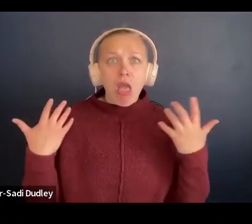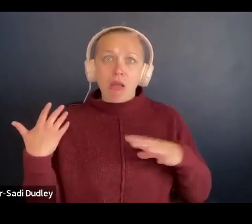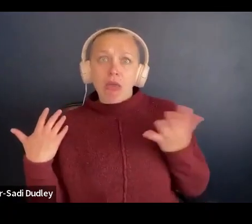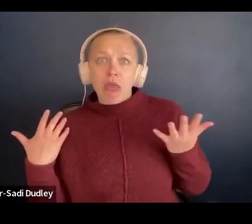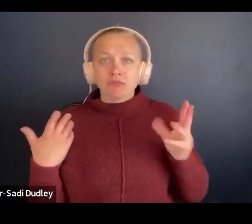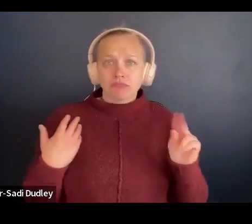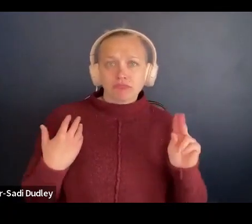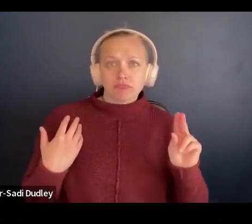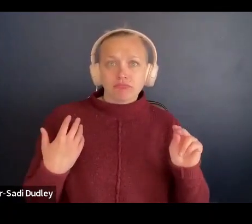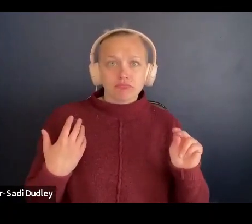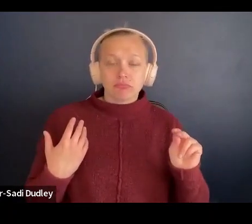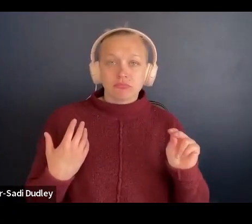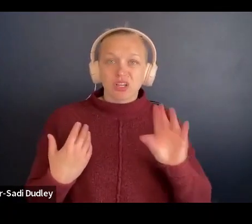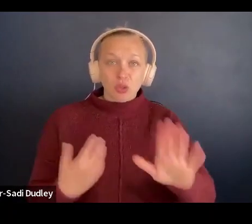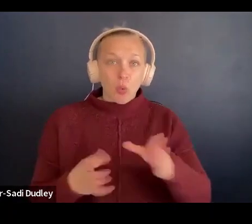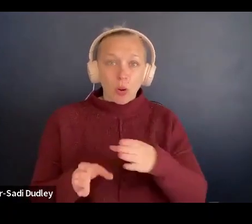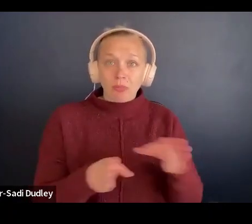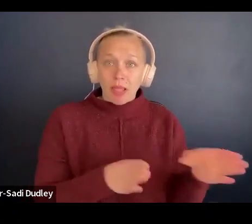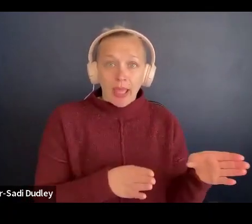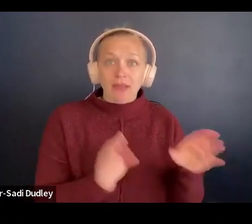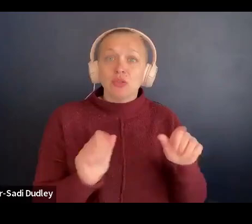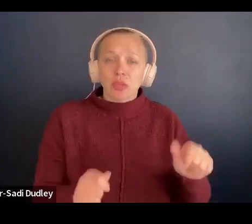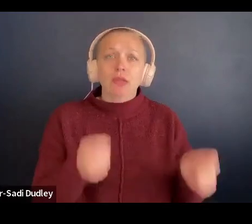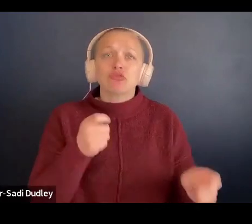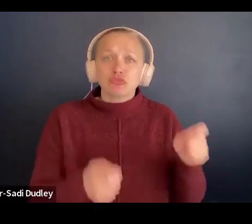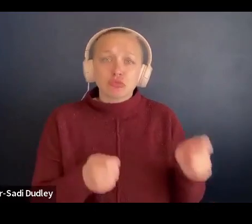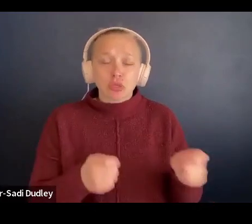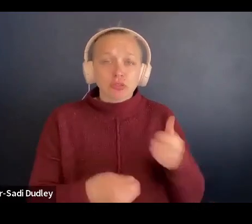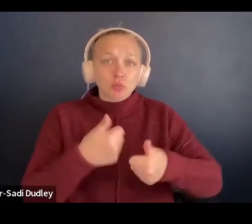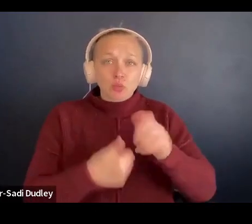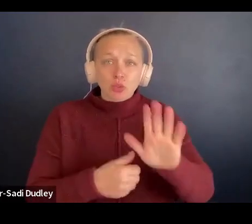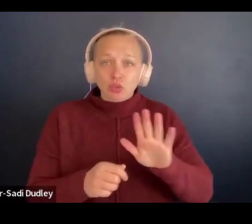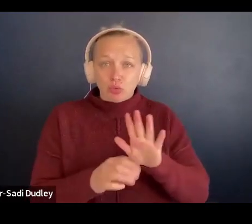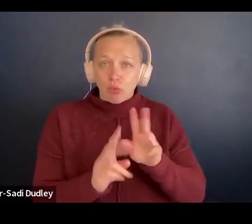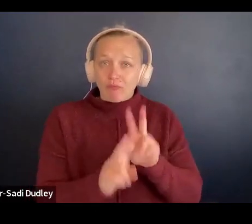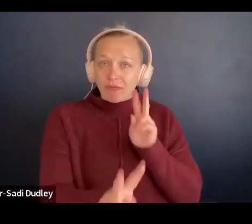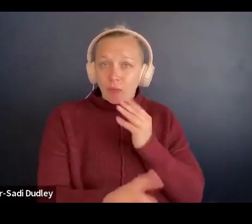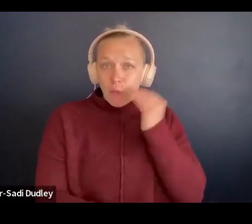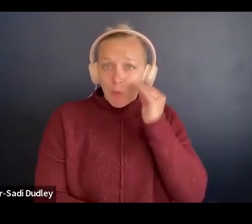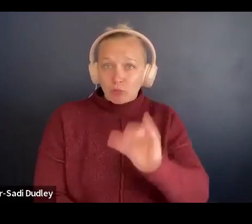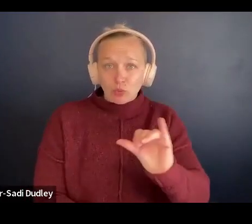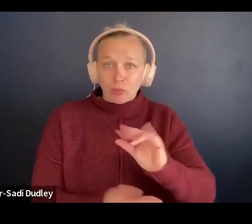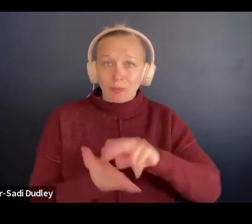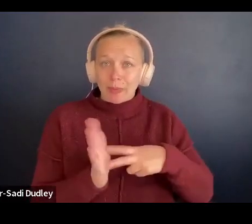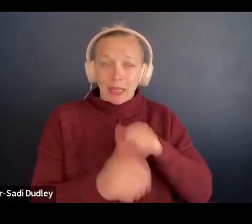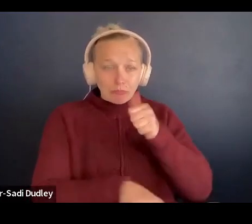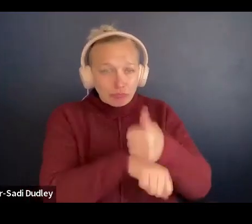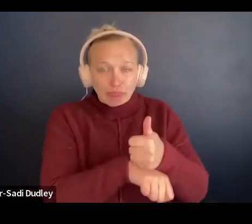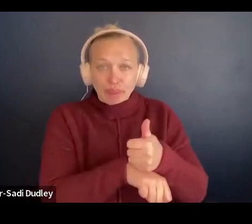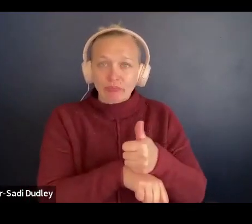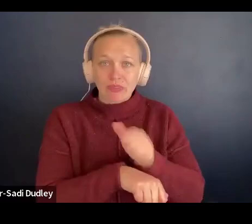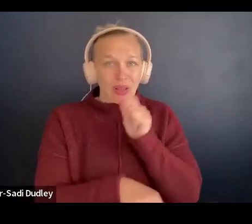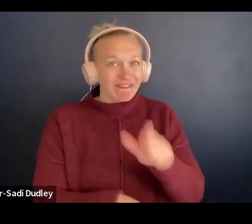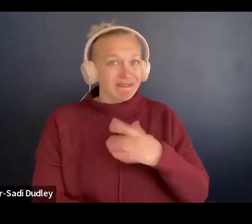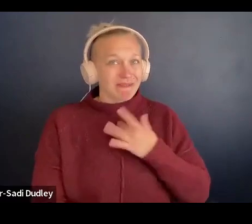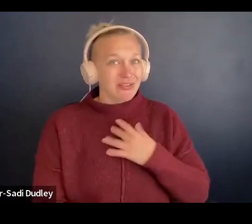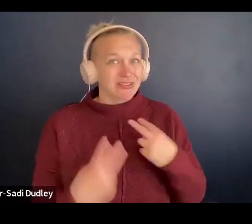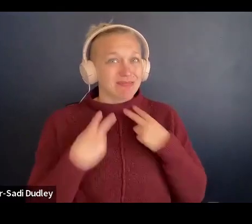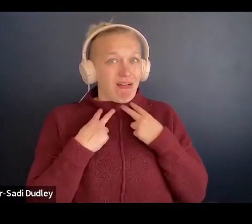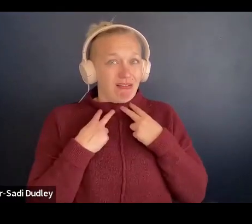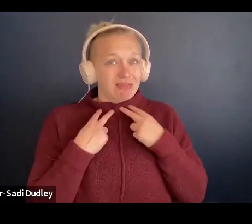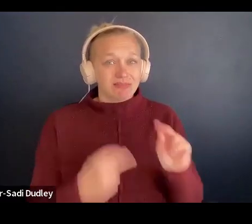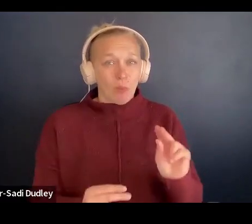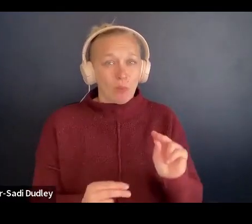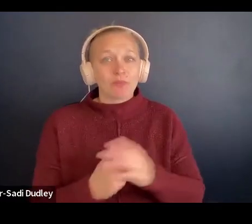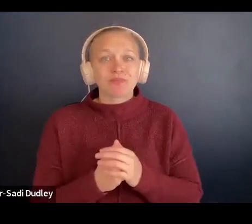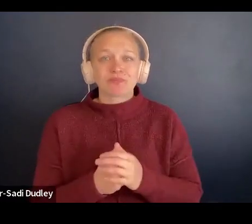pre-arranged with when the time comes to use the funeral home. So pre-funding your funeral. So research